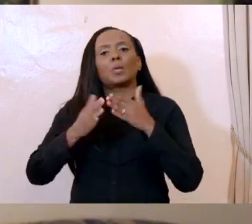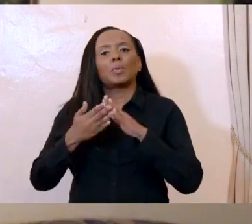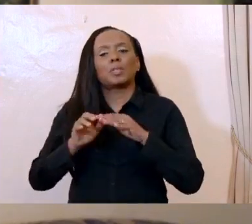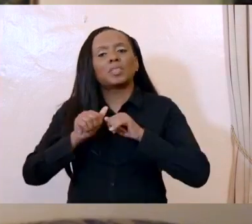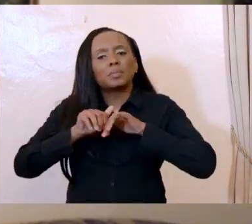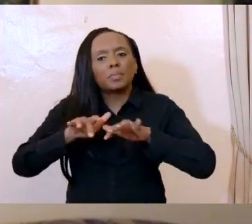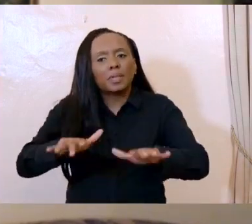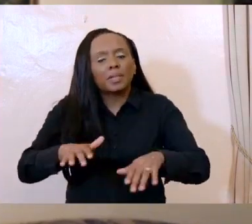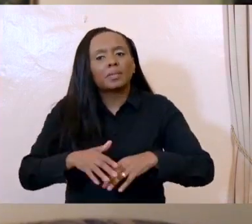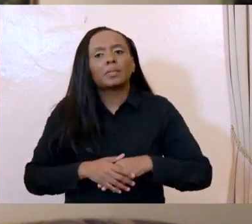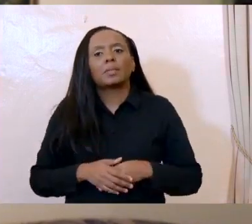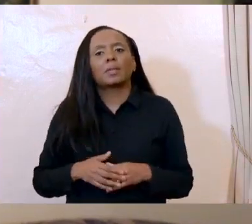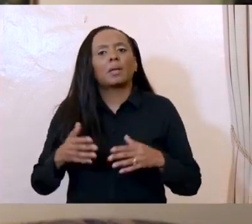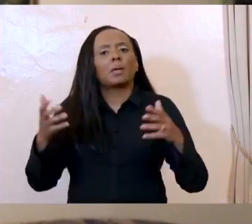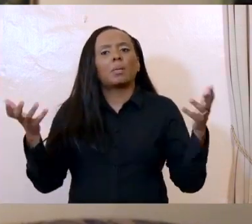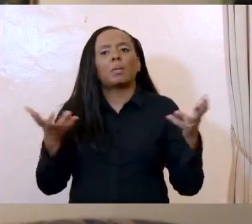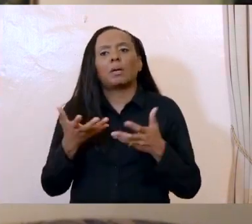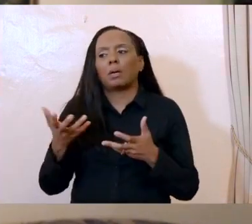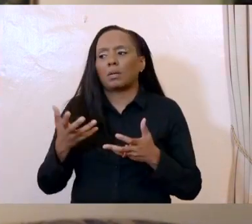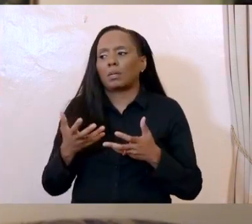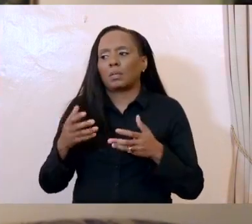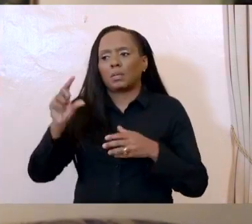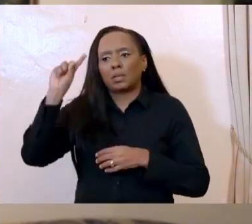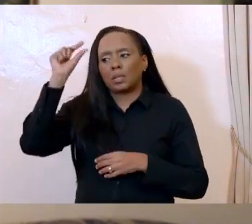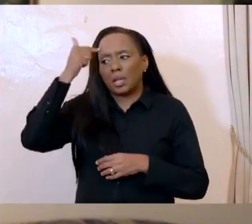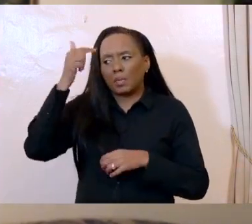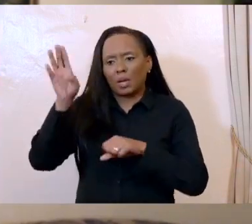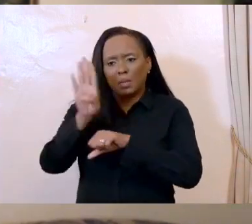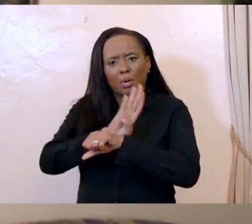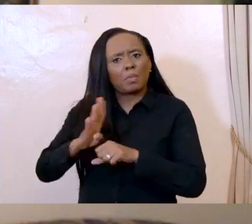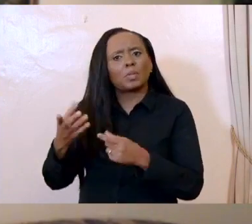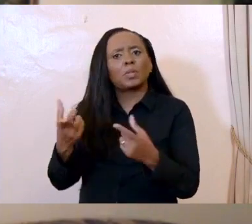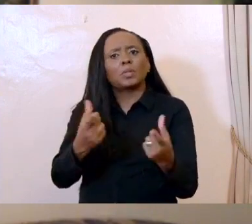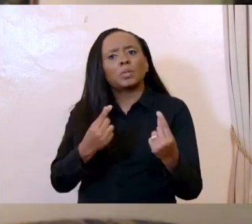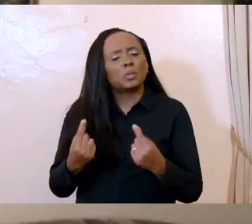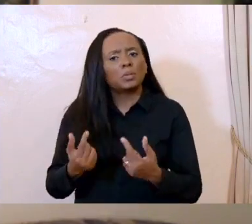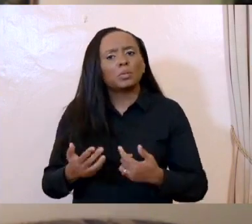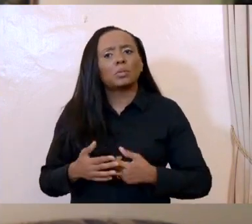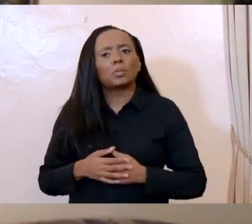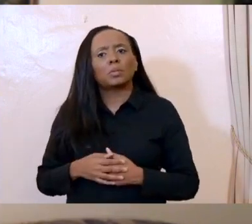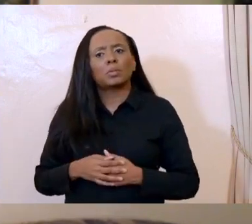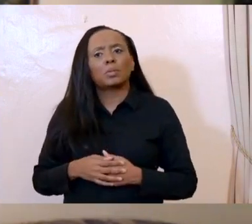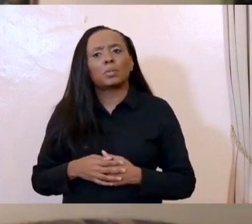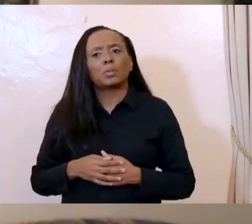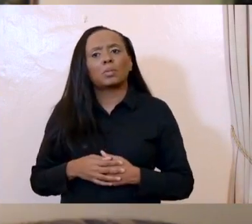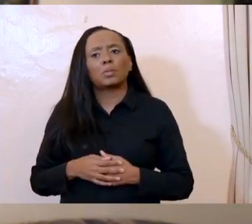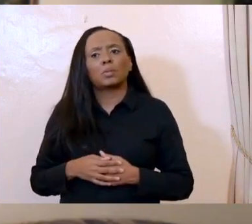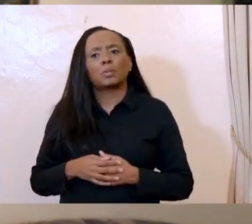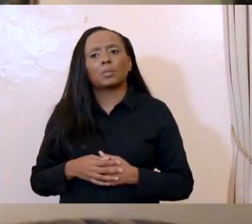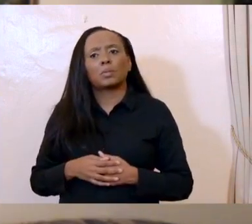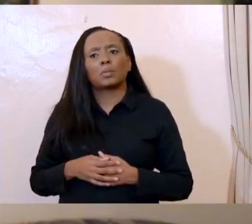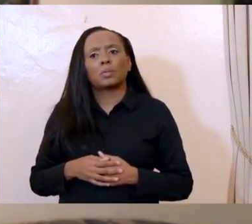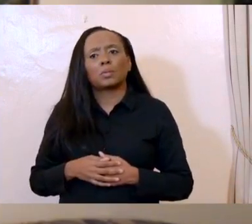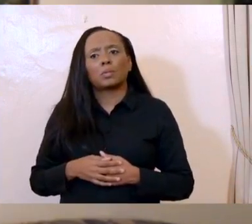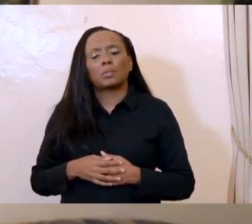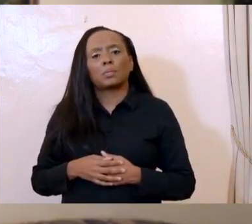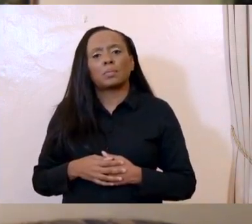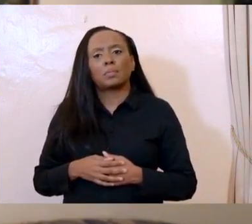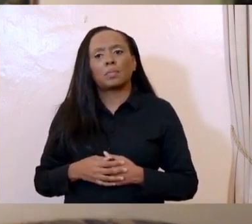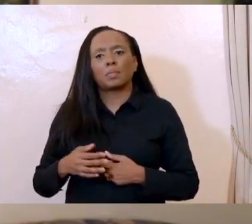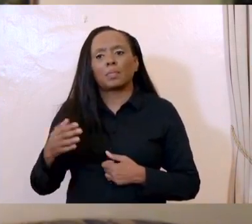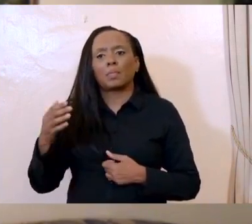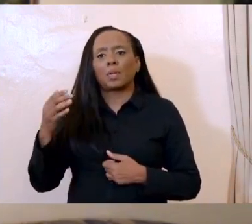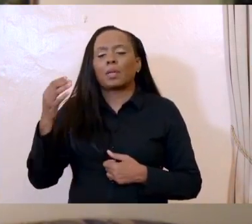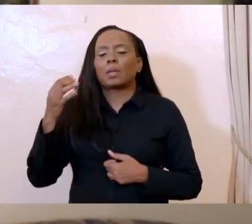of Barbados in these circumstances, having taken the decision to communicate to the World Health Organization that we